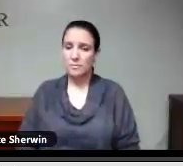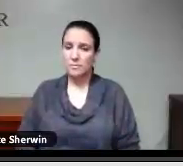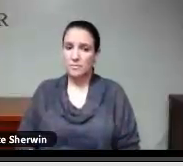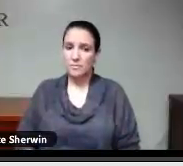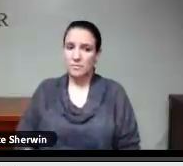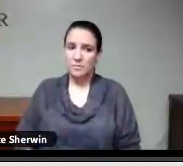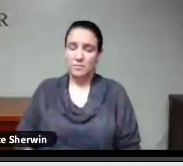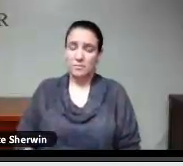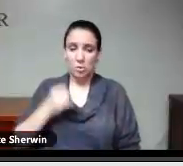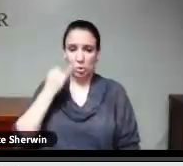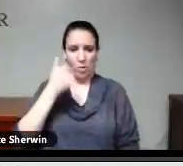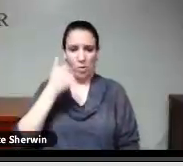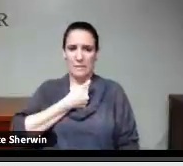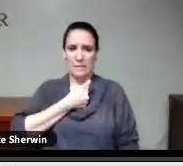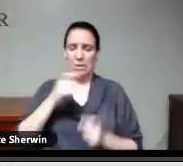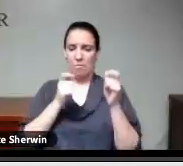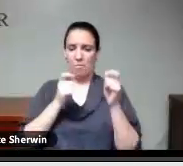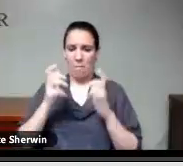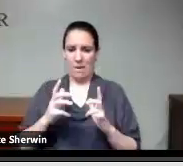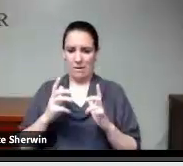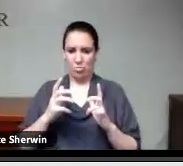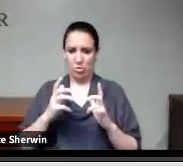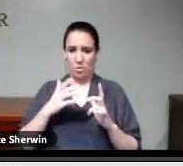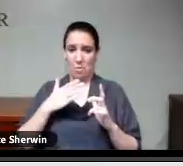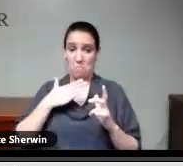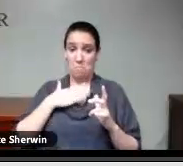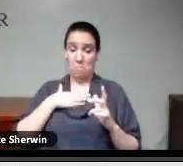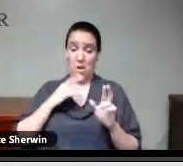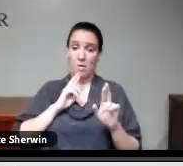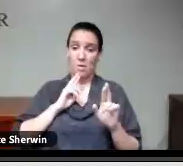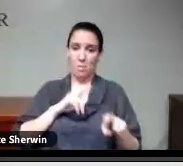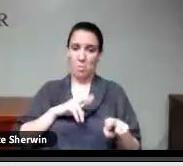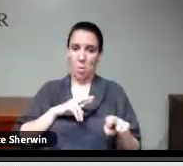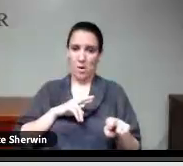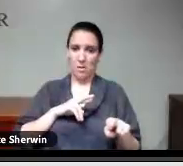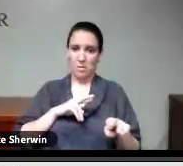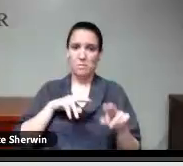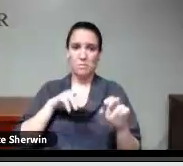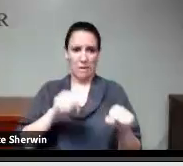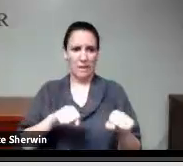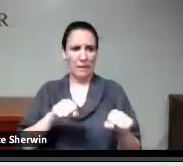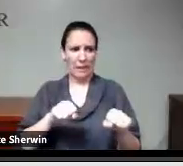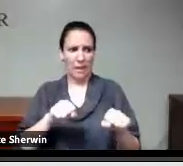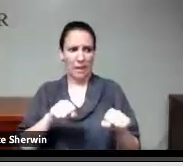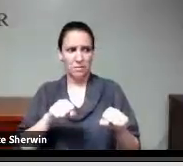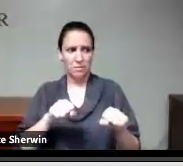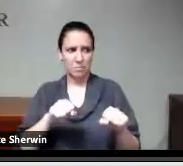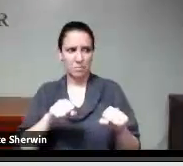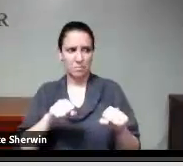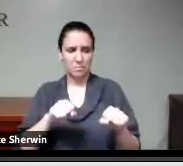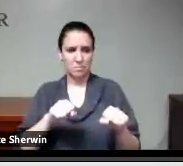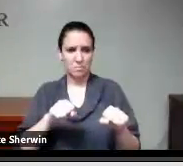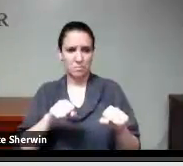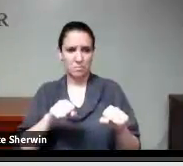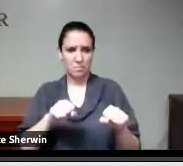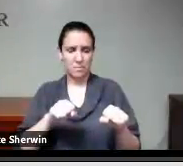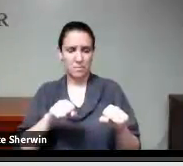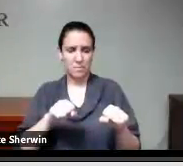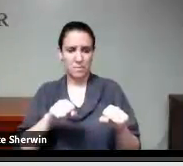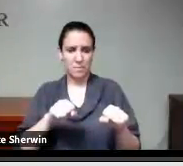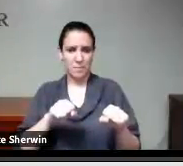I am a manager, are my direct reports able to affirmatively report that I am using